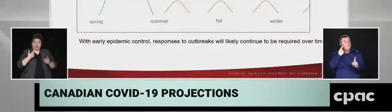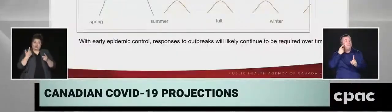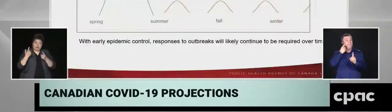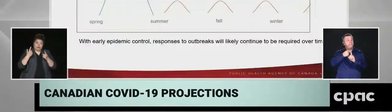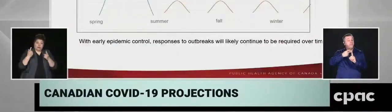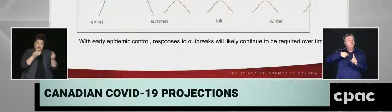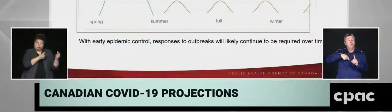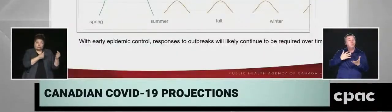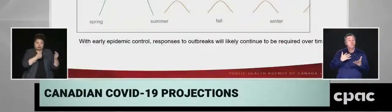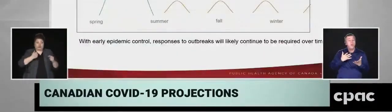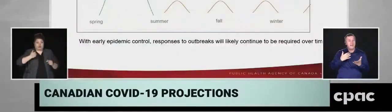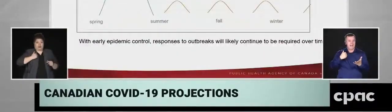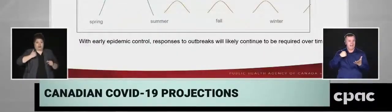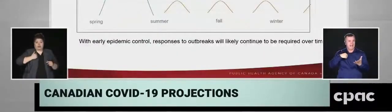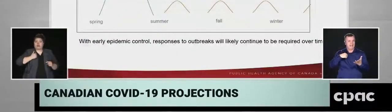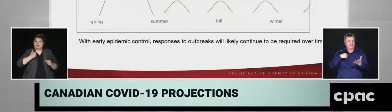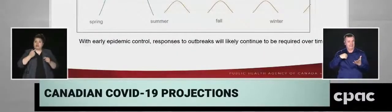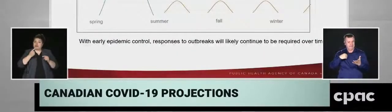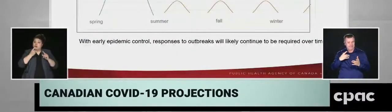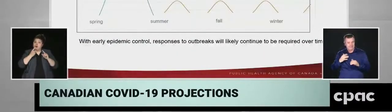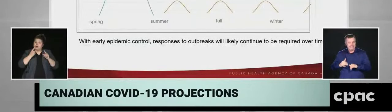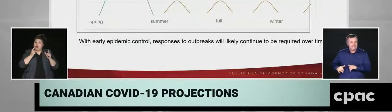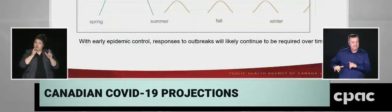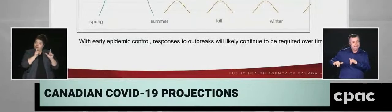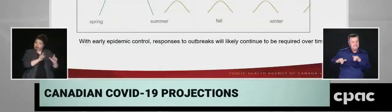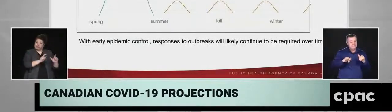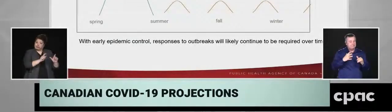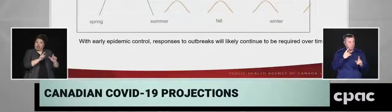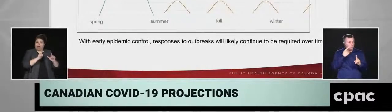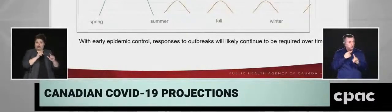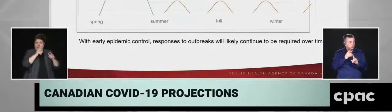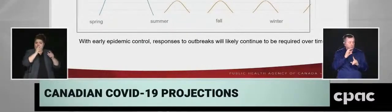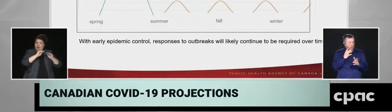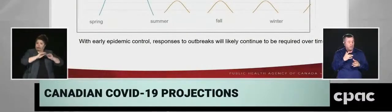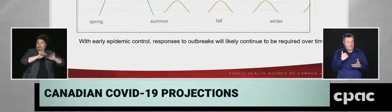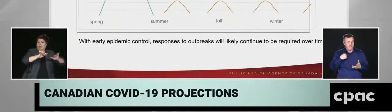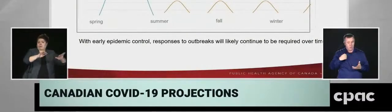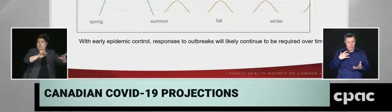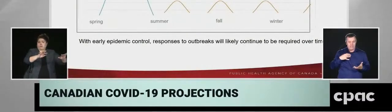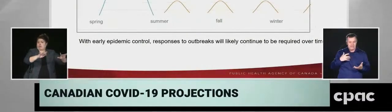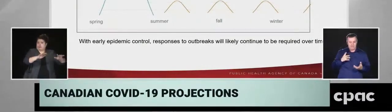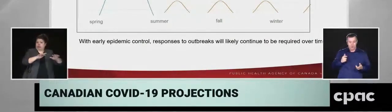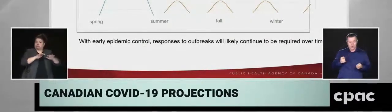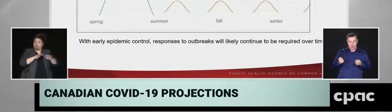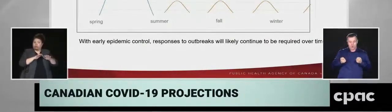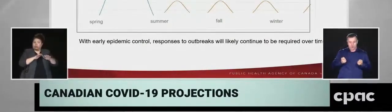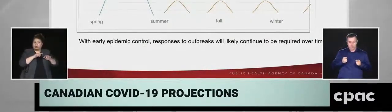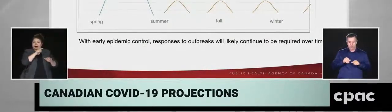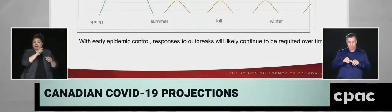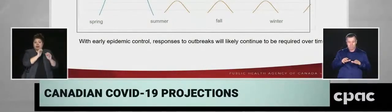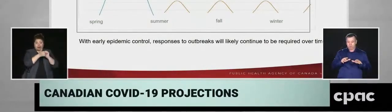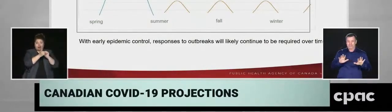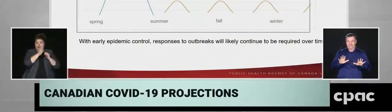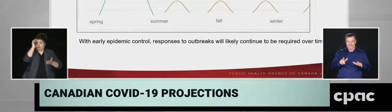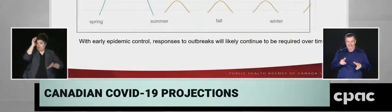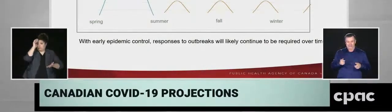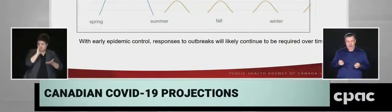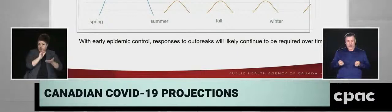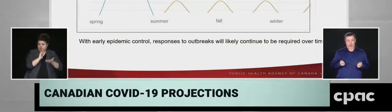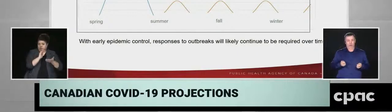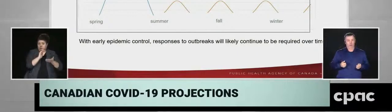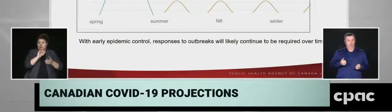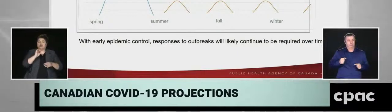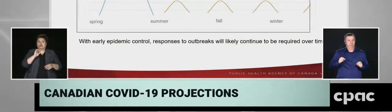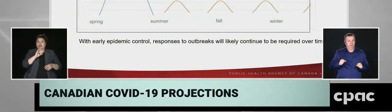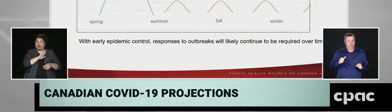achieve epidemic control, to not only minimize the cases and the severity of impacts, but to minimize the duration of